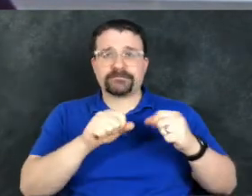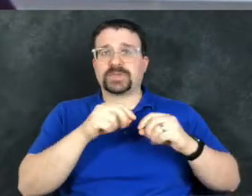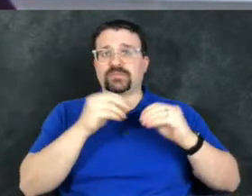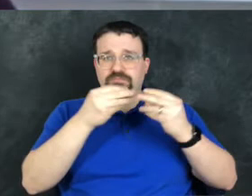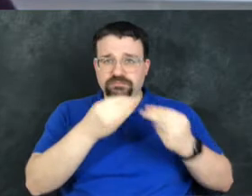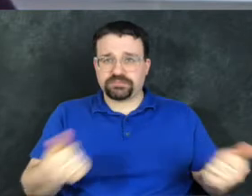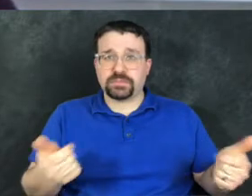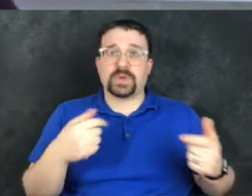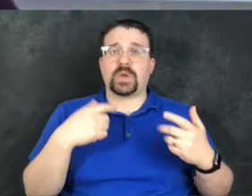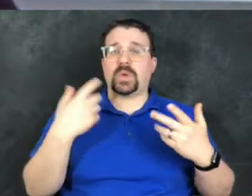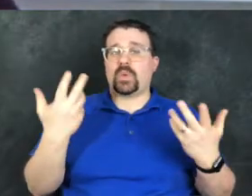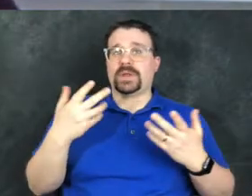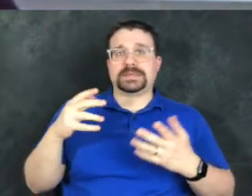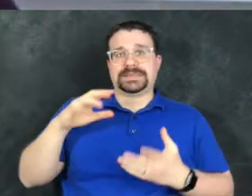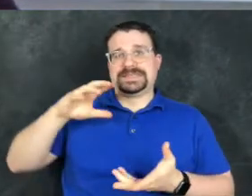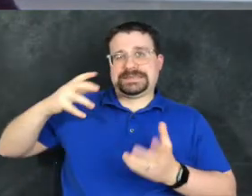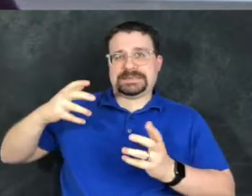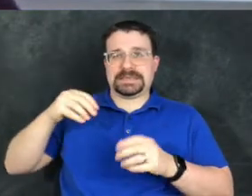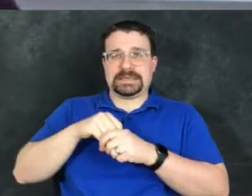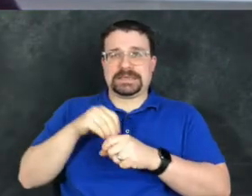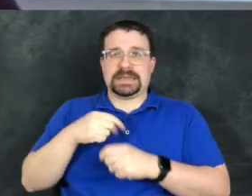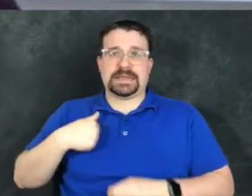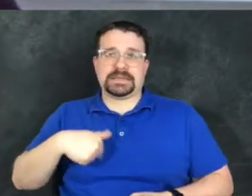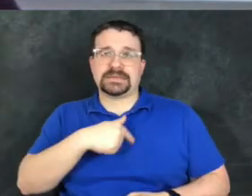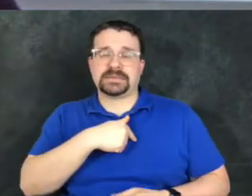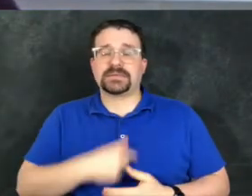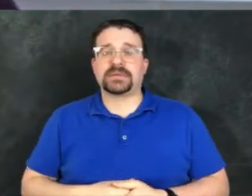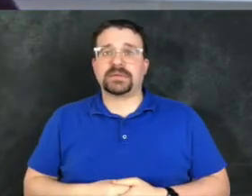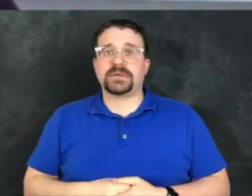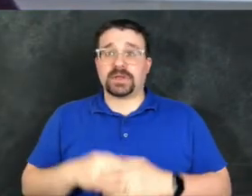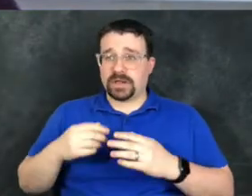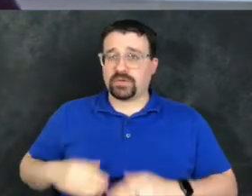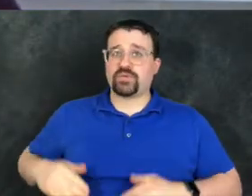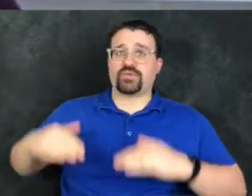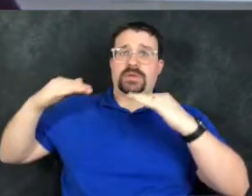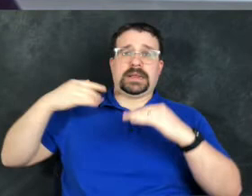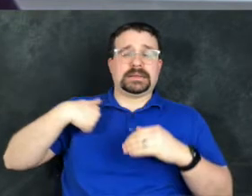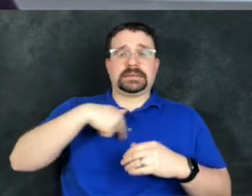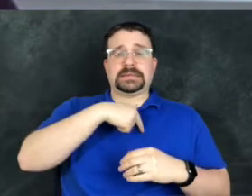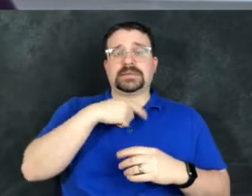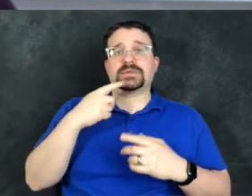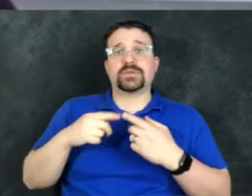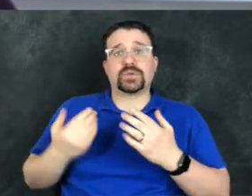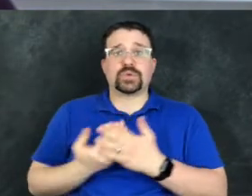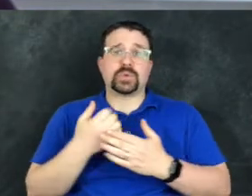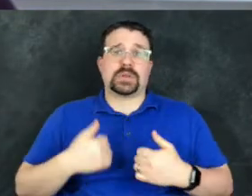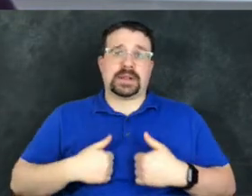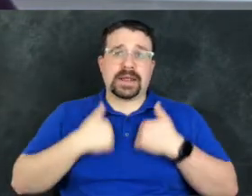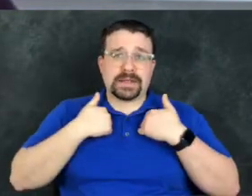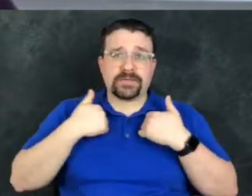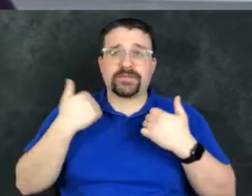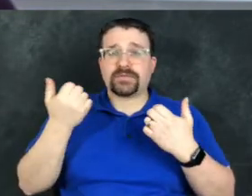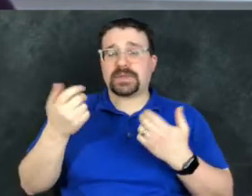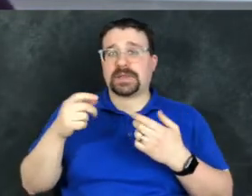Raze to ruins what is distorted in us, and raise us to new